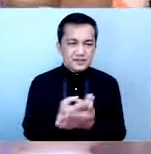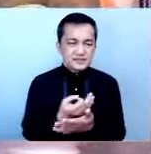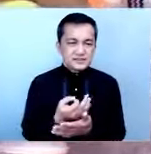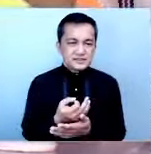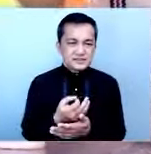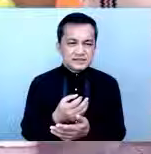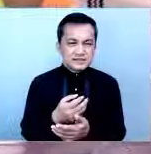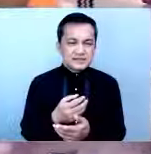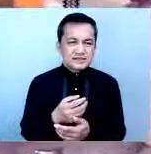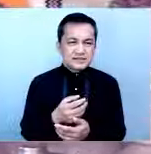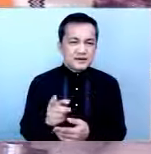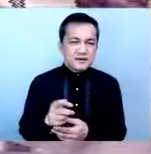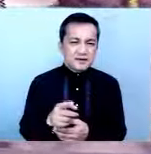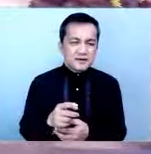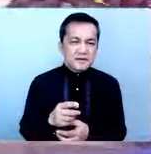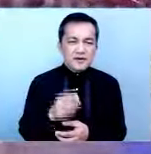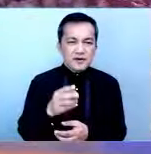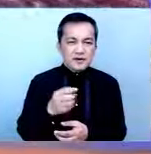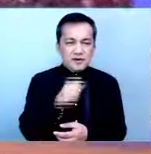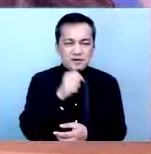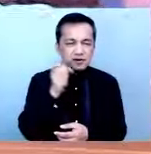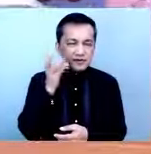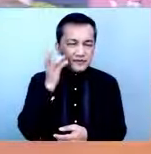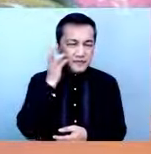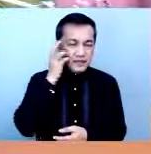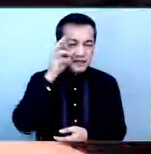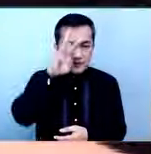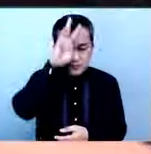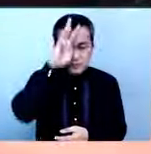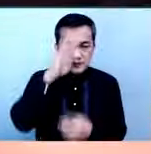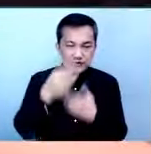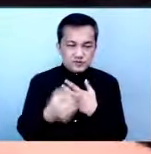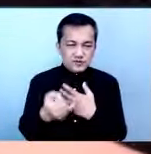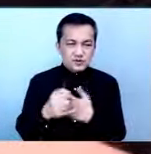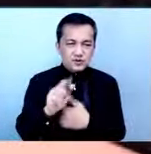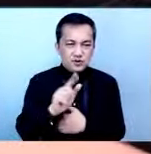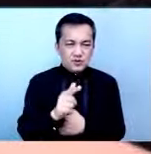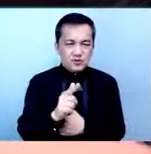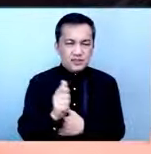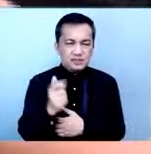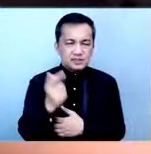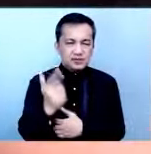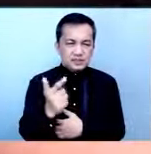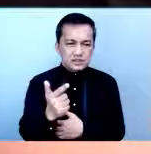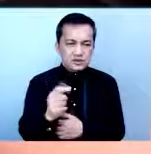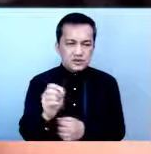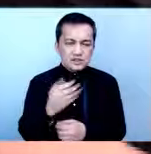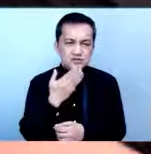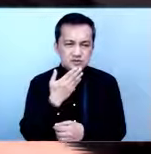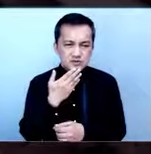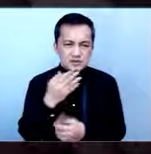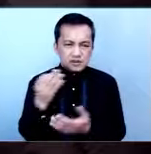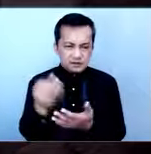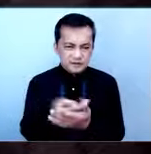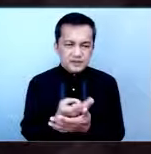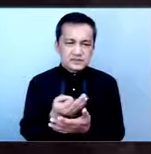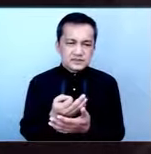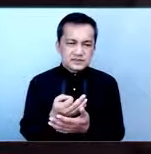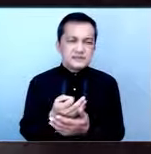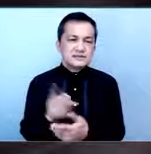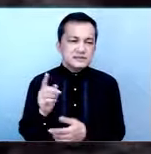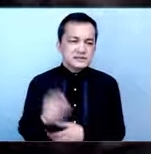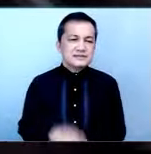naman for the juices? Pineapple juice is $120 po. $120. Ano po siya, no sugar added, no preservative, as in fresh po talaga. Nice.